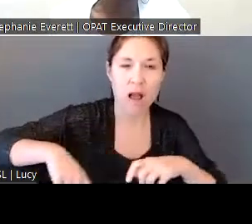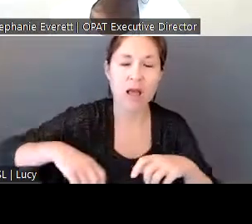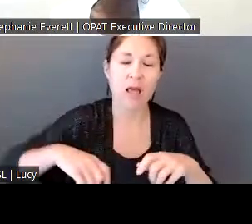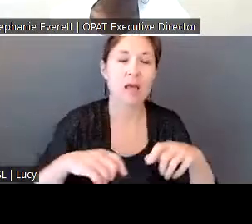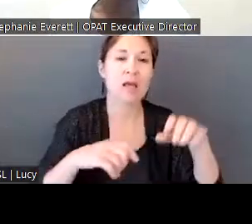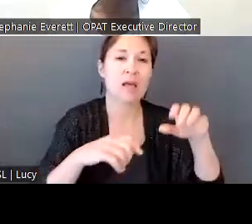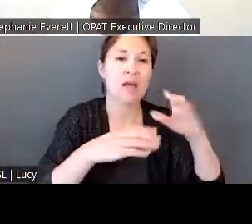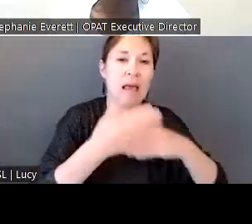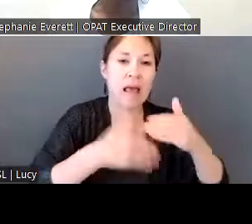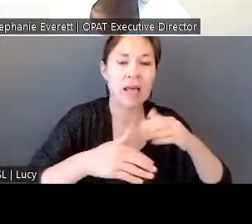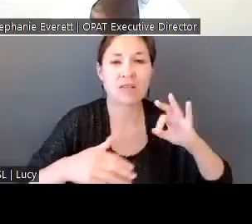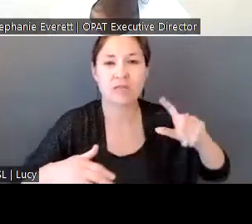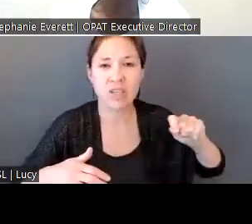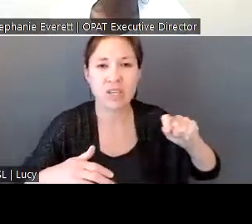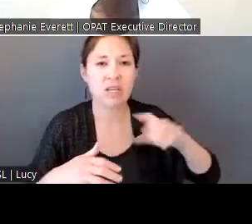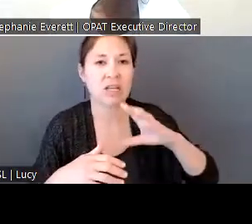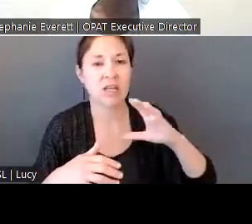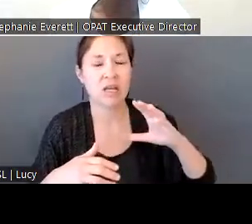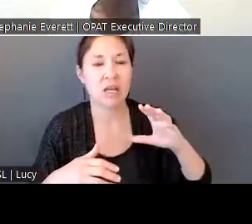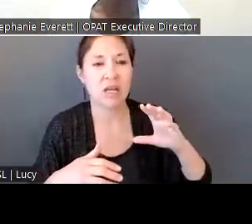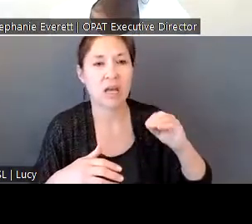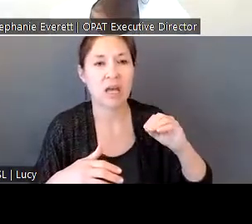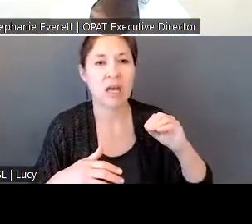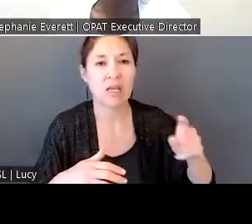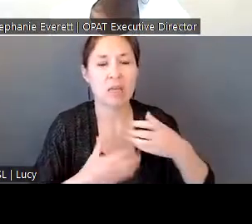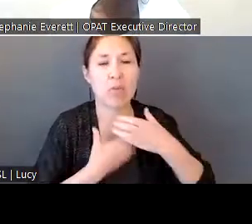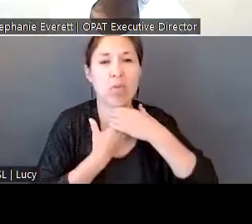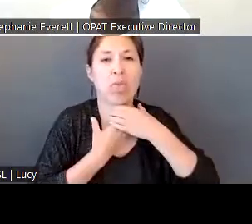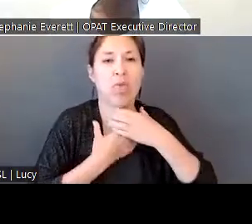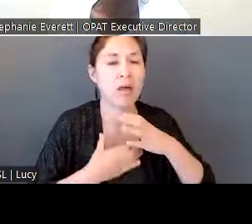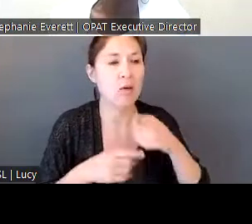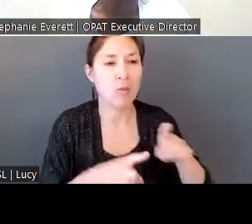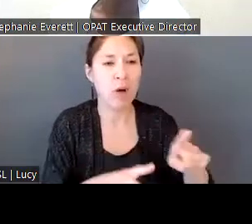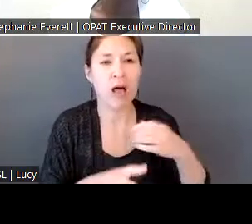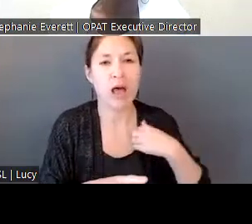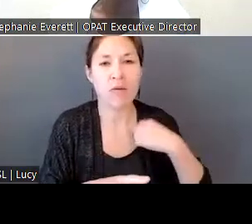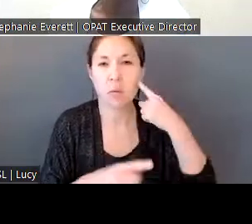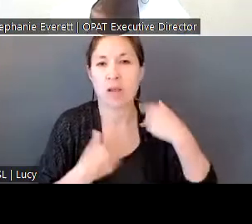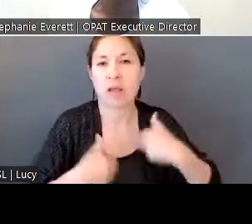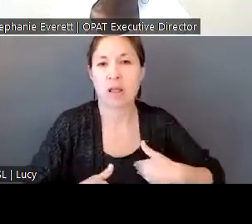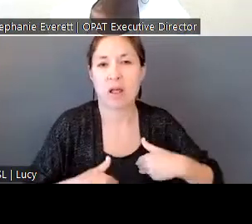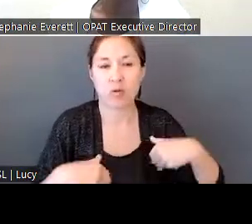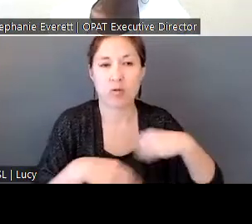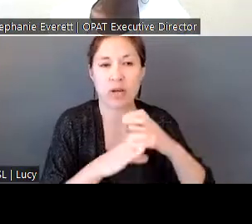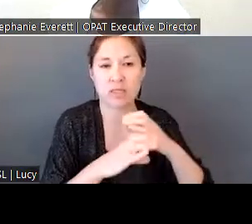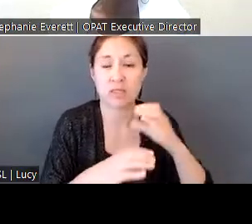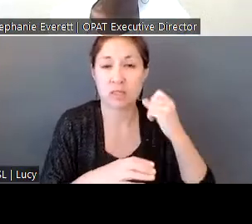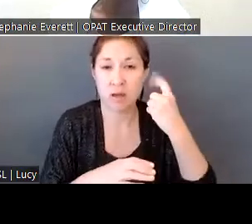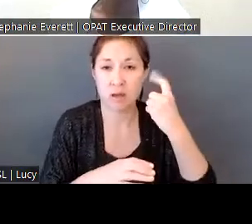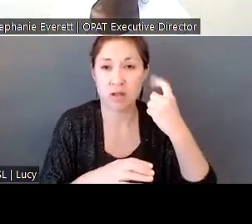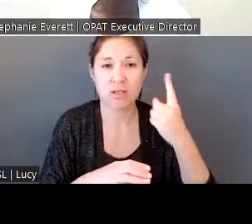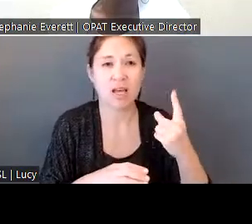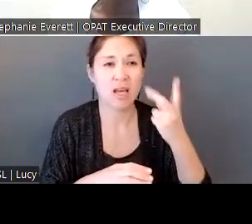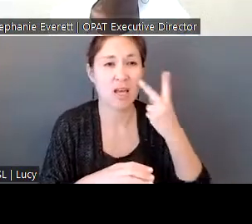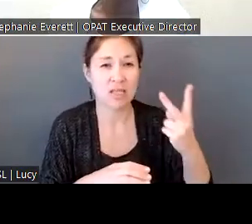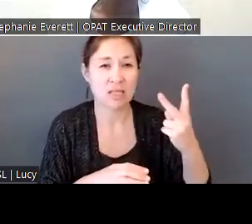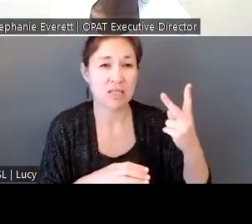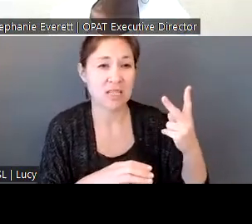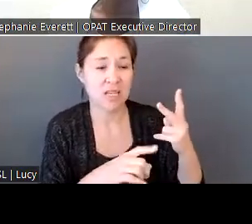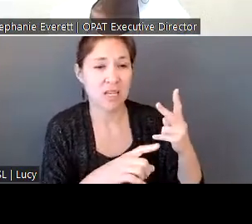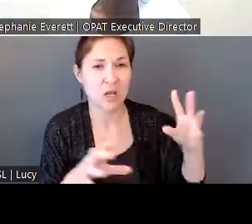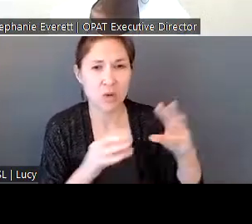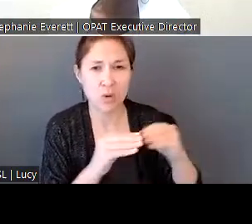shows January to May with a total of 19 complaints received,